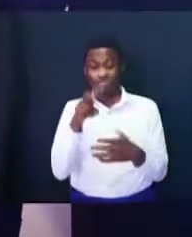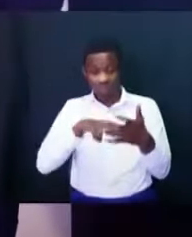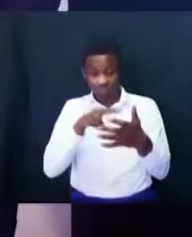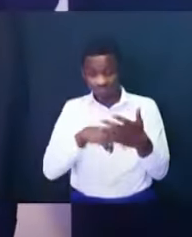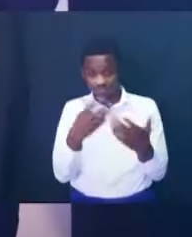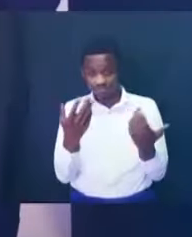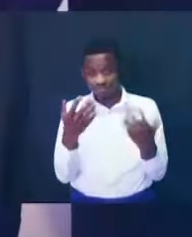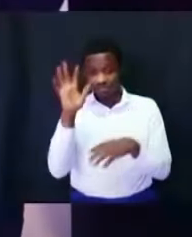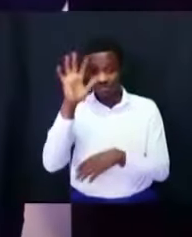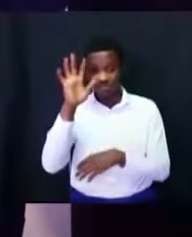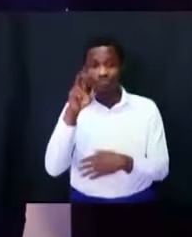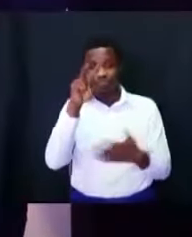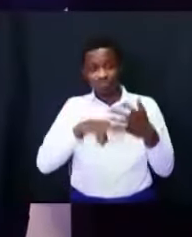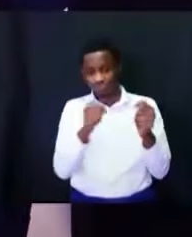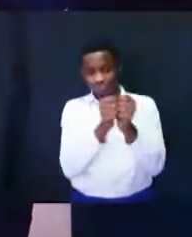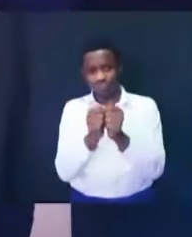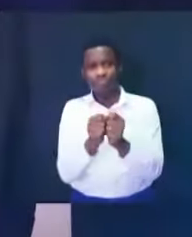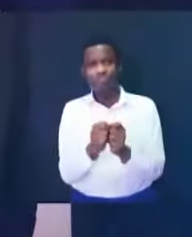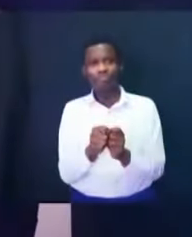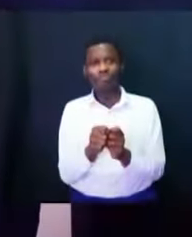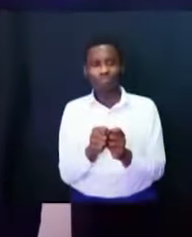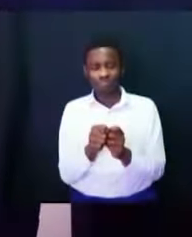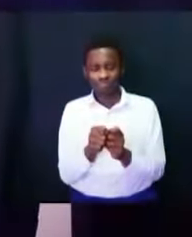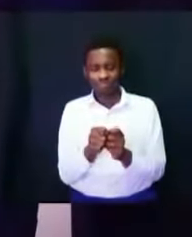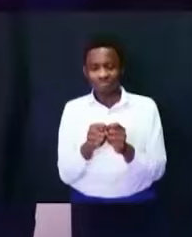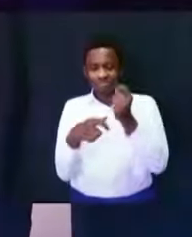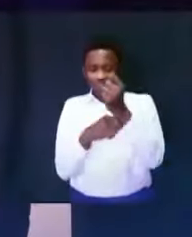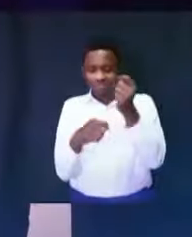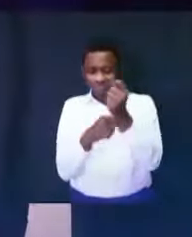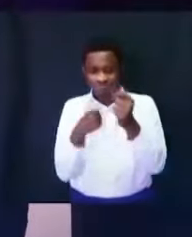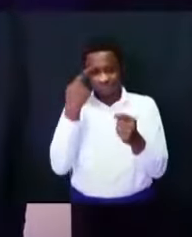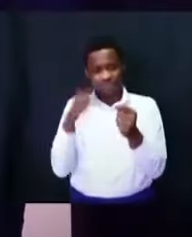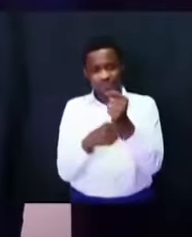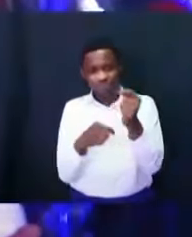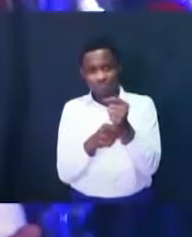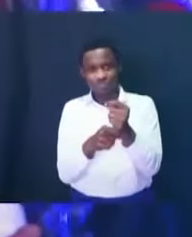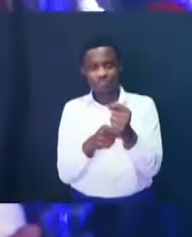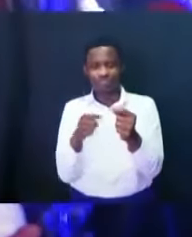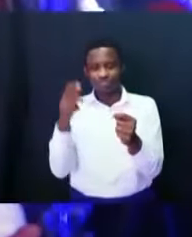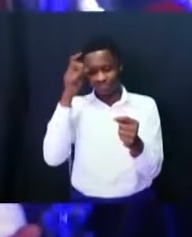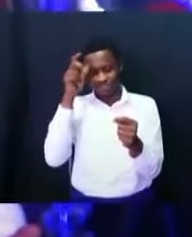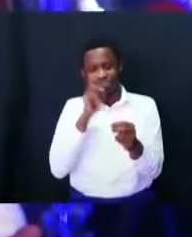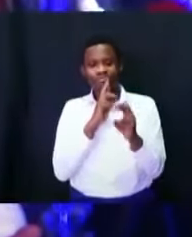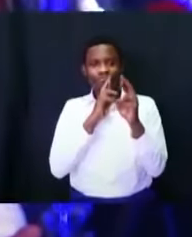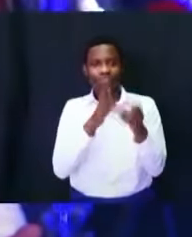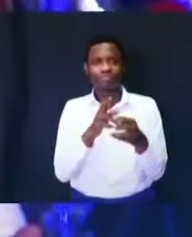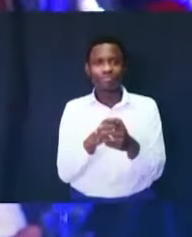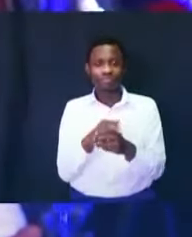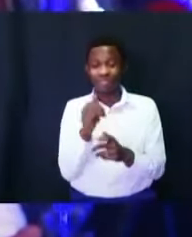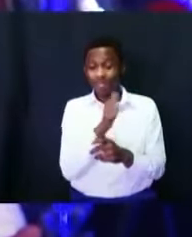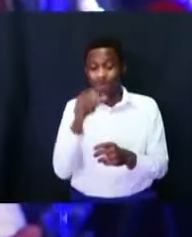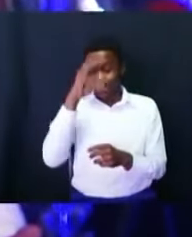read yeah so let's read ready go skin for skin Satan replied now a man will